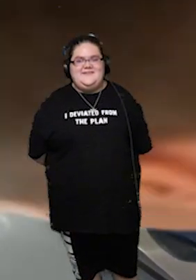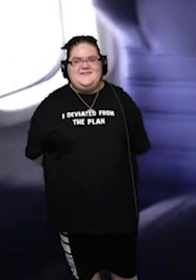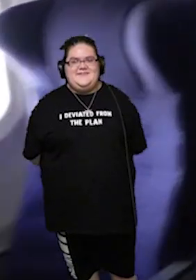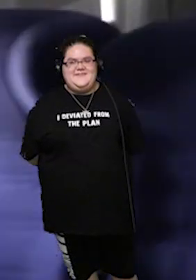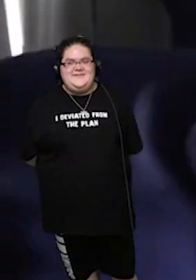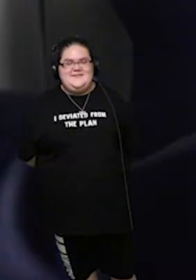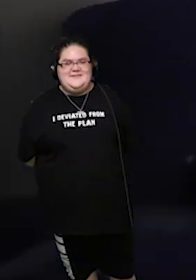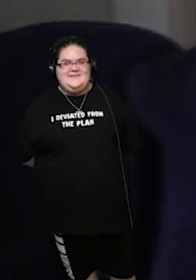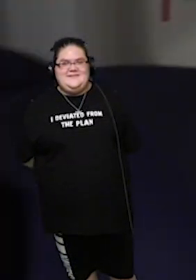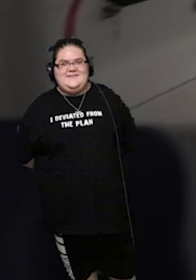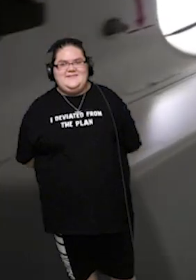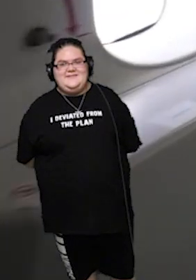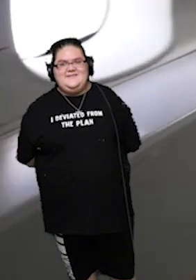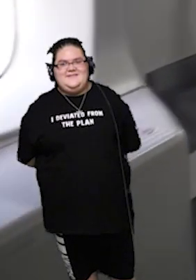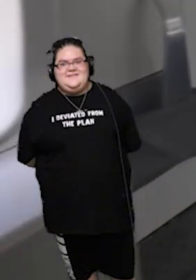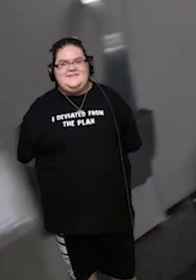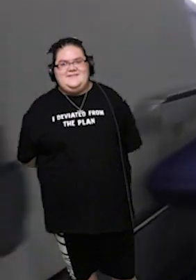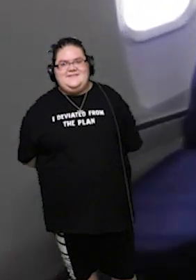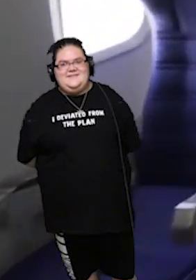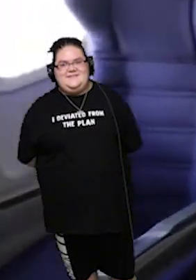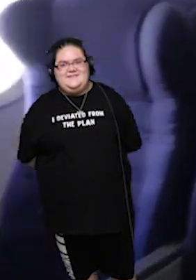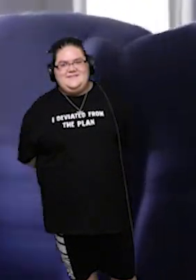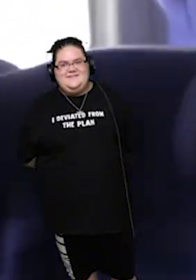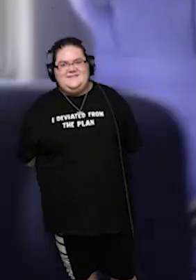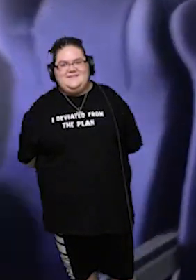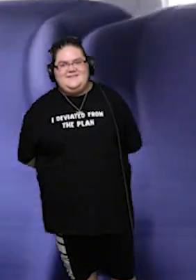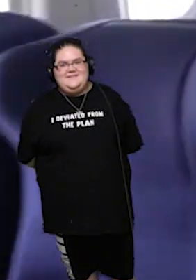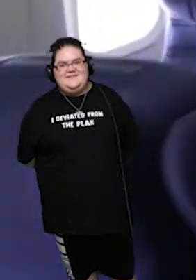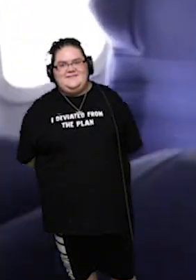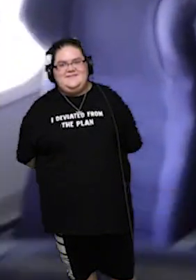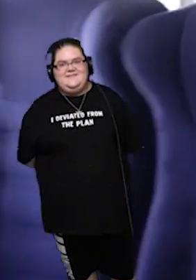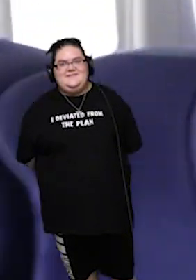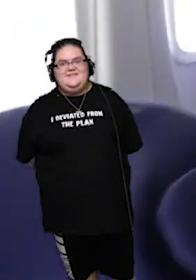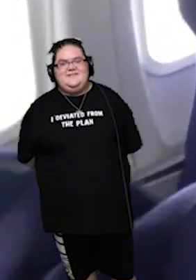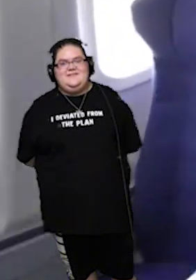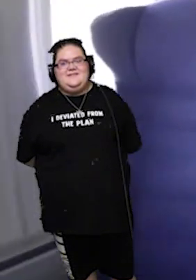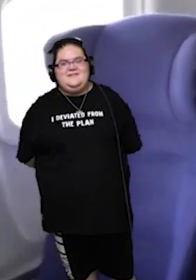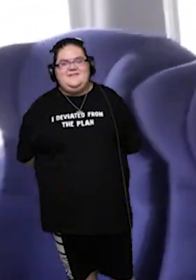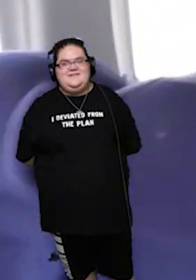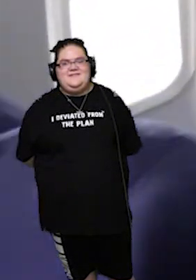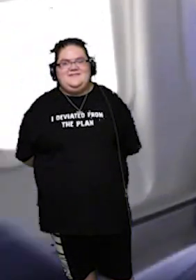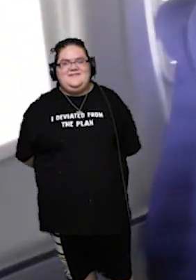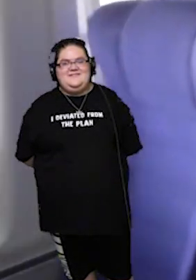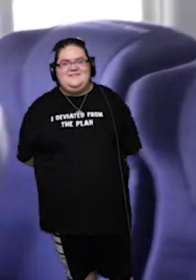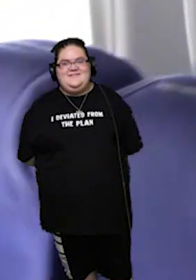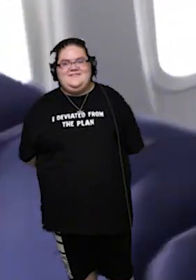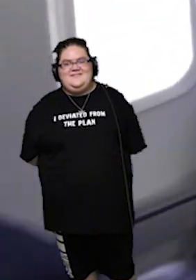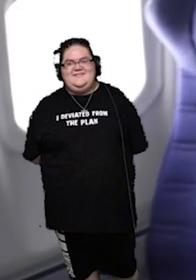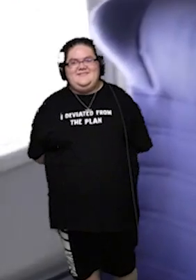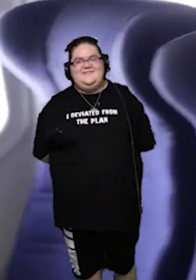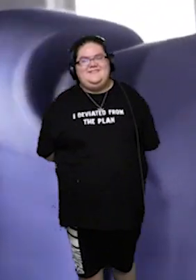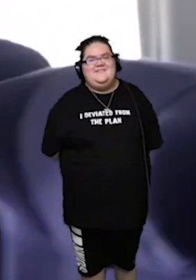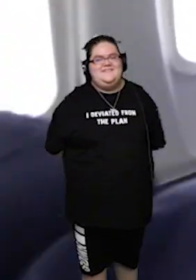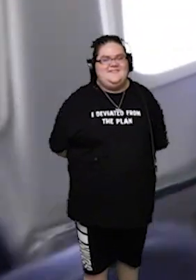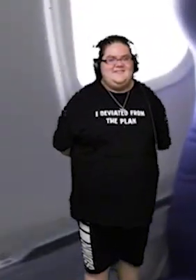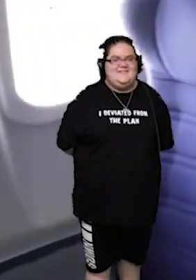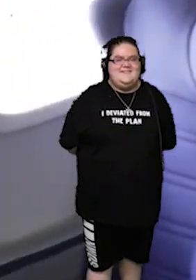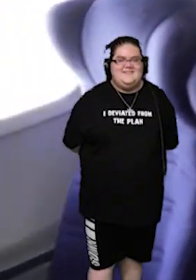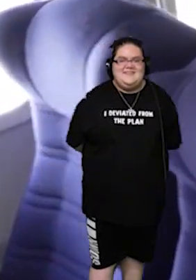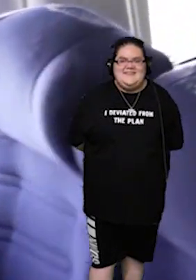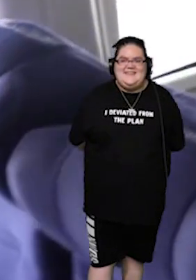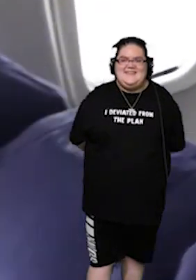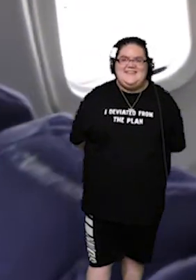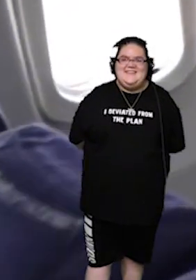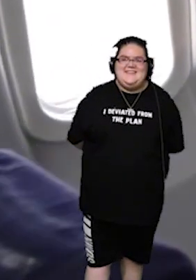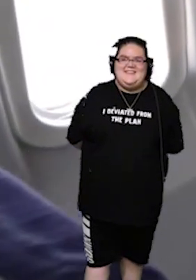No? Khan's moving a bit fast towards us. Yeah. Oh, you see? Yeah, you see? He hasn't even seen us. Yes. He hasn't seen us. No, he hasn't seen us. He